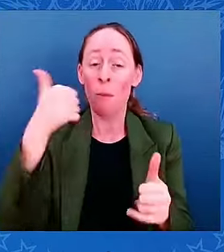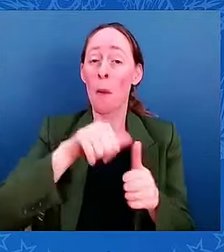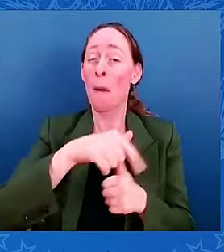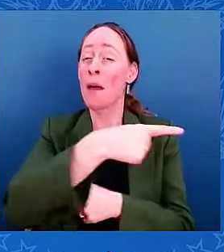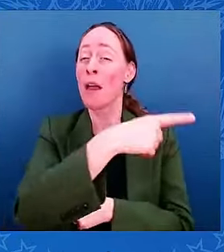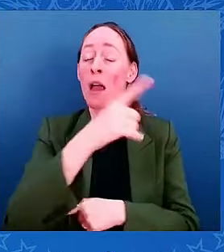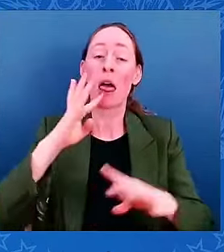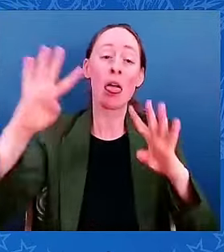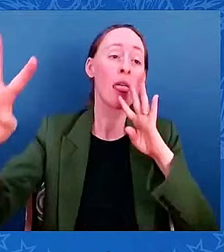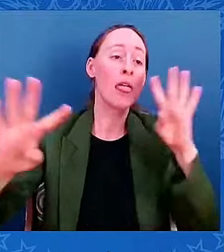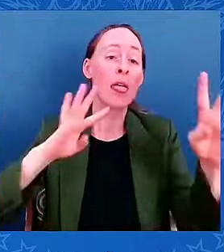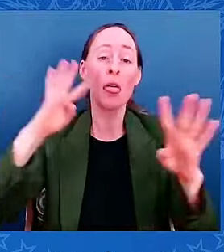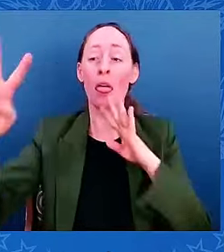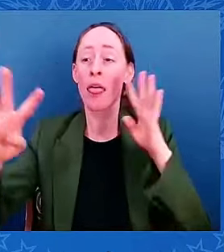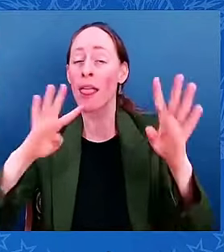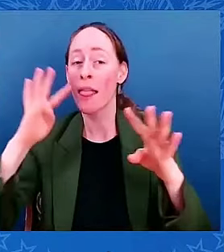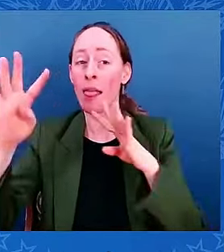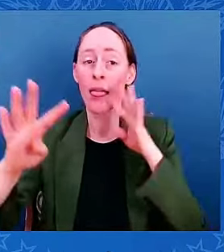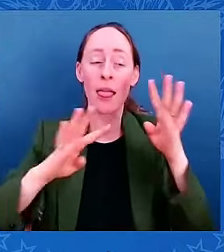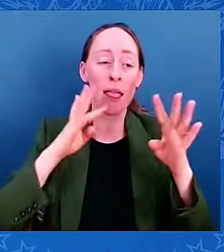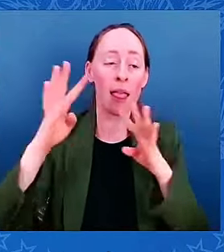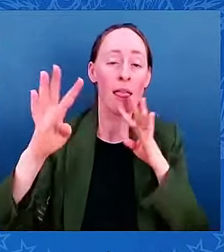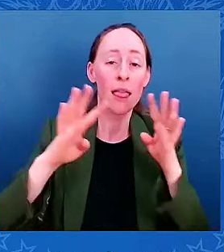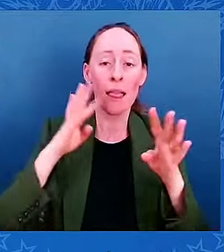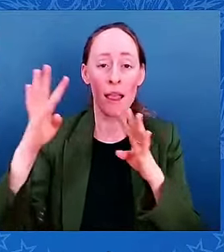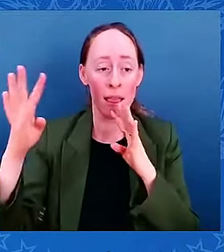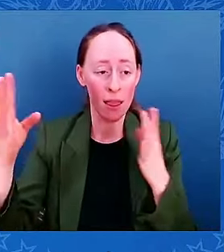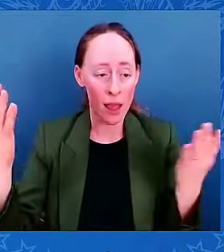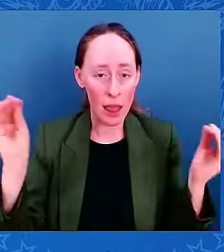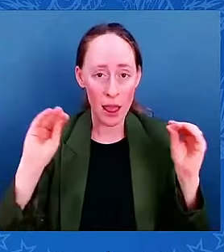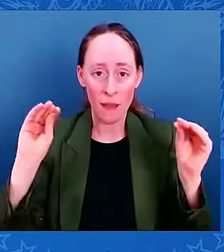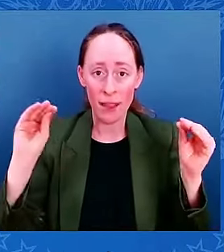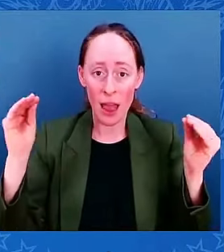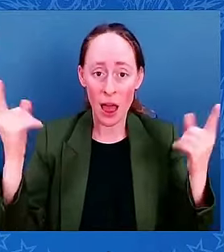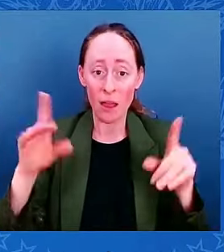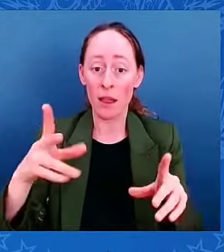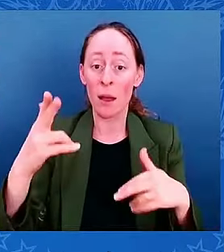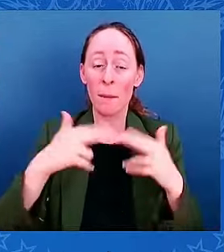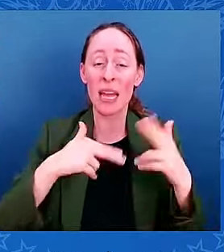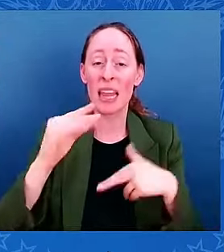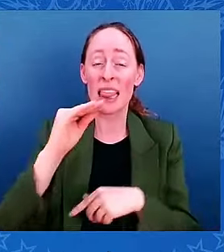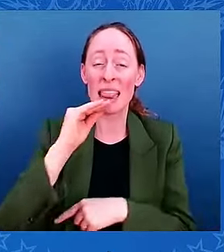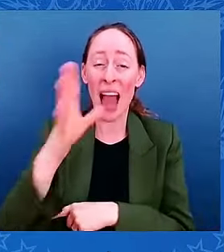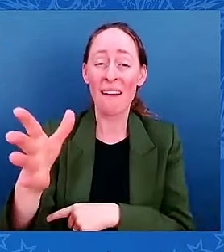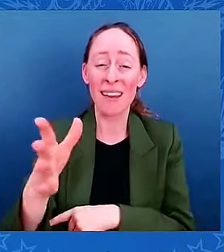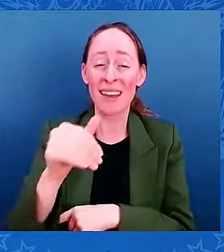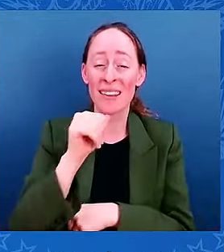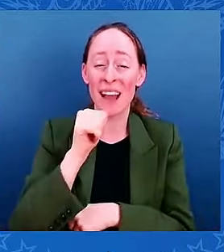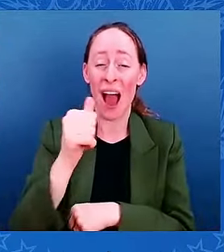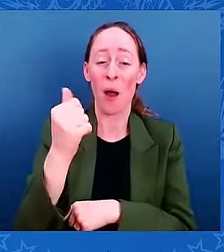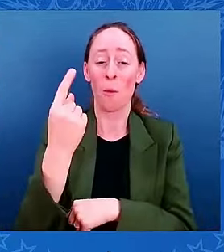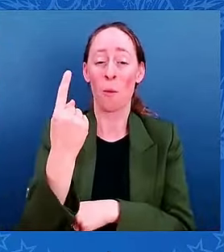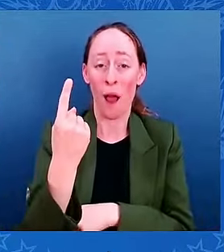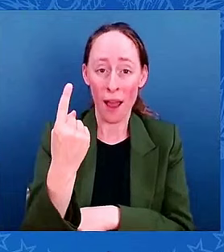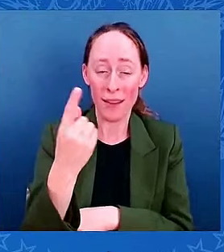damn thing. Not one thing. Not a joke. Not one. But Kamala and I have made